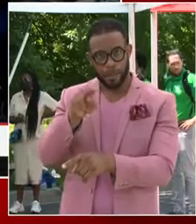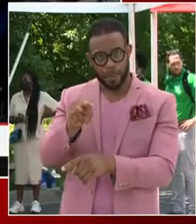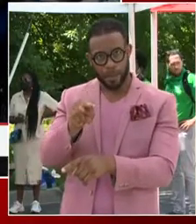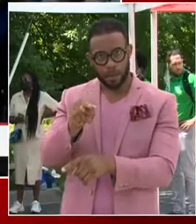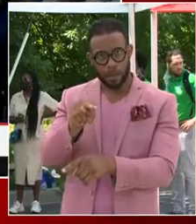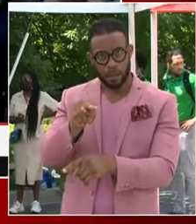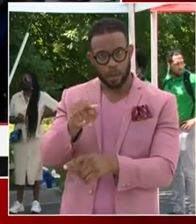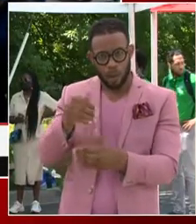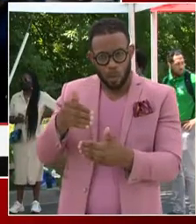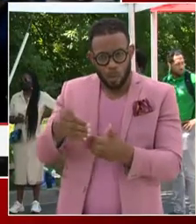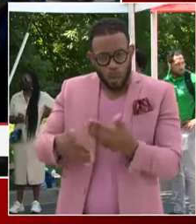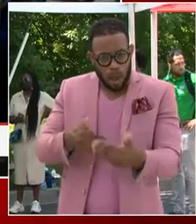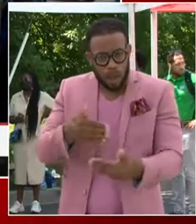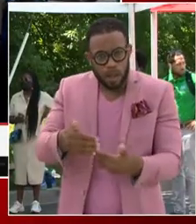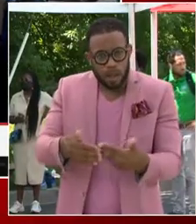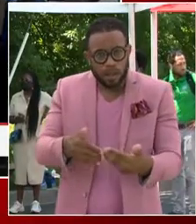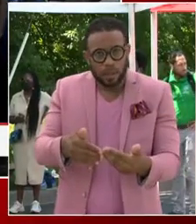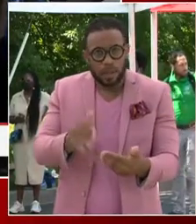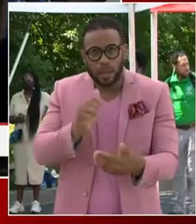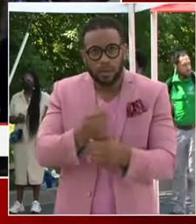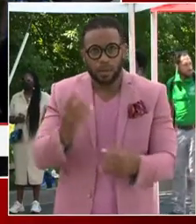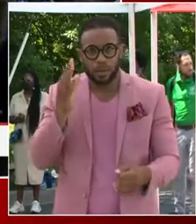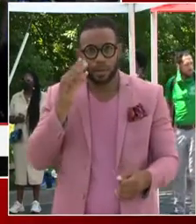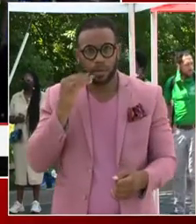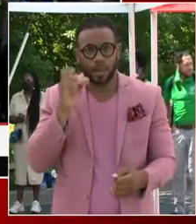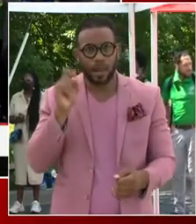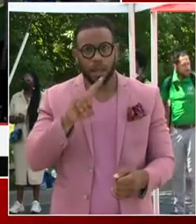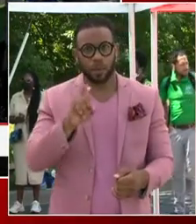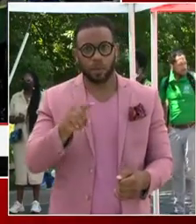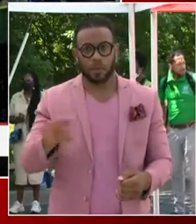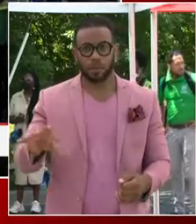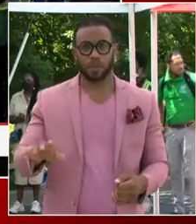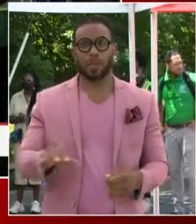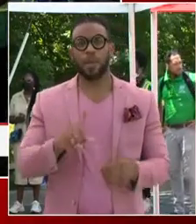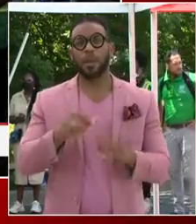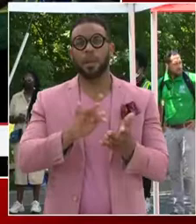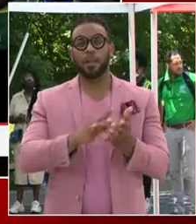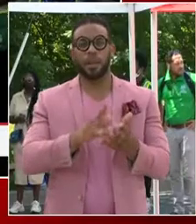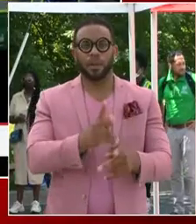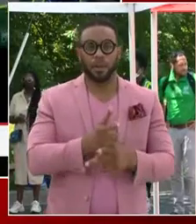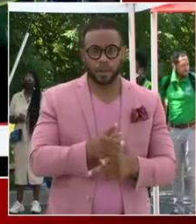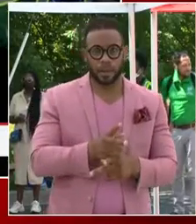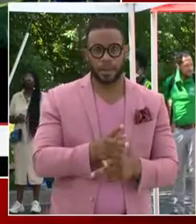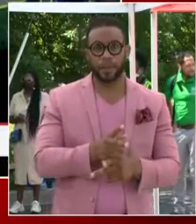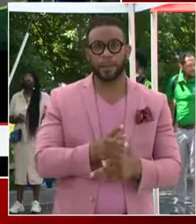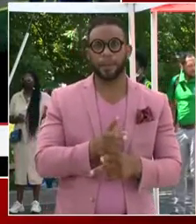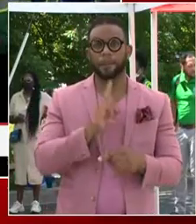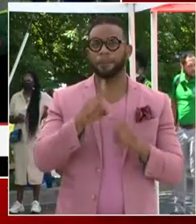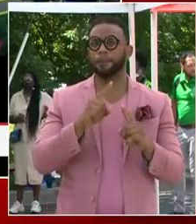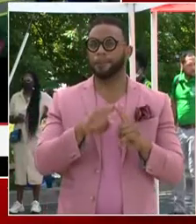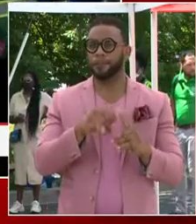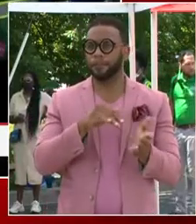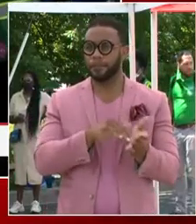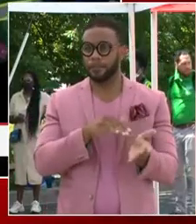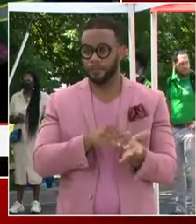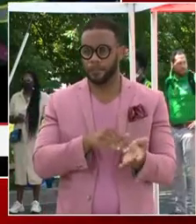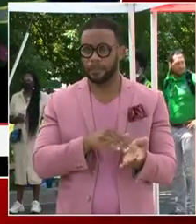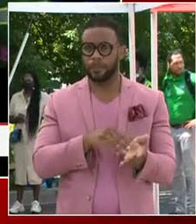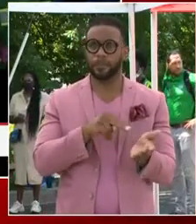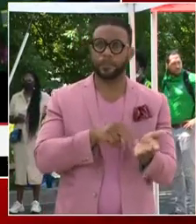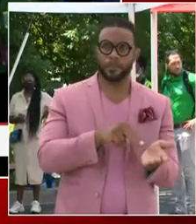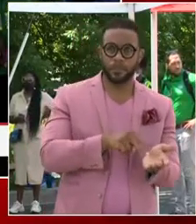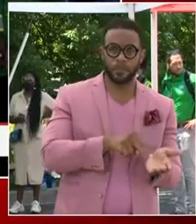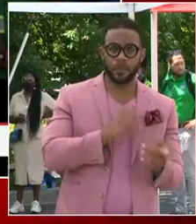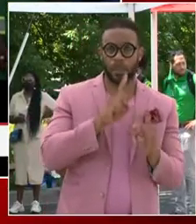a process that everybody goes through, asking questions about their medical care, talking to their doctors and